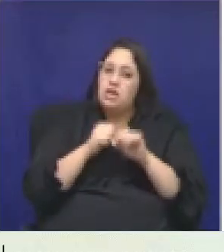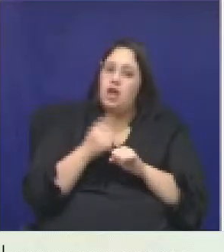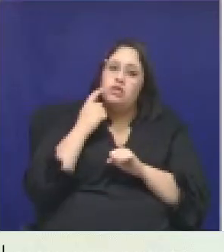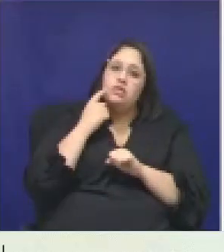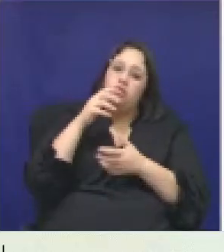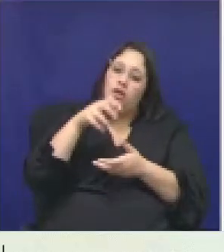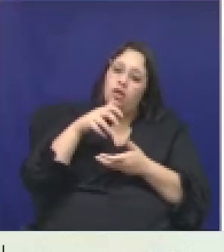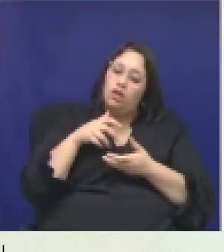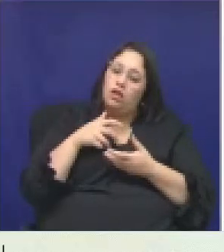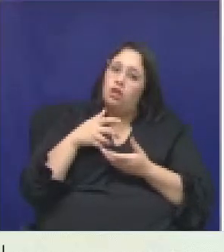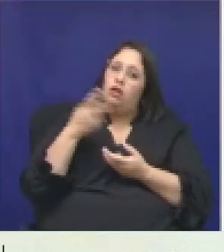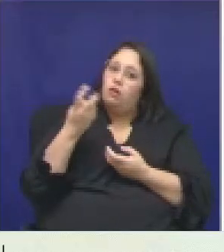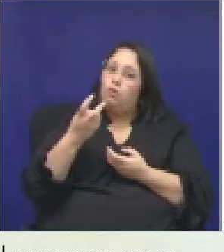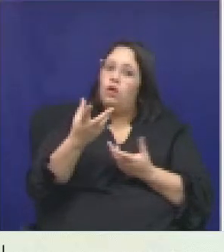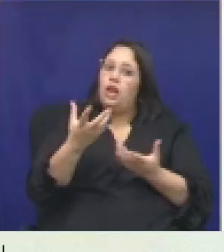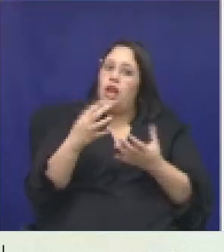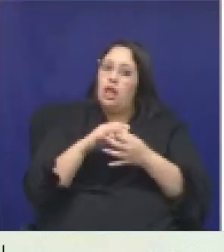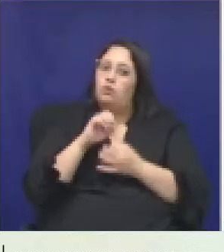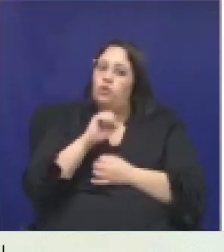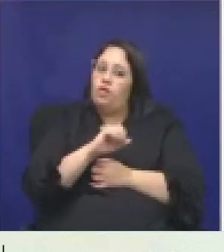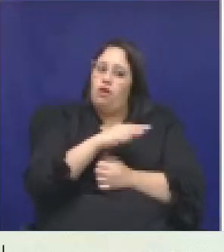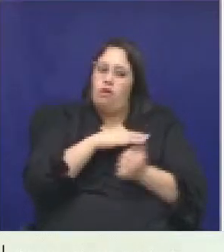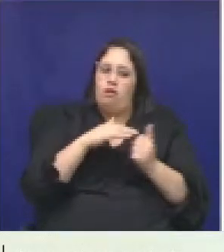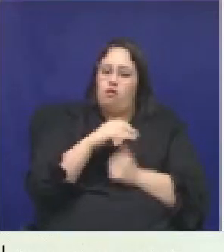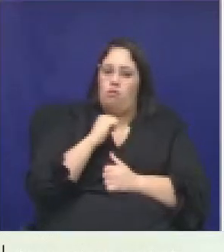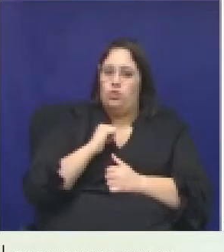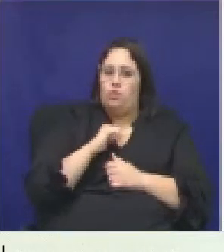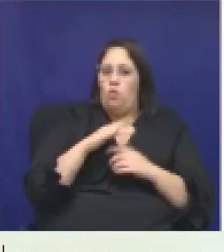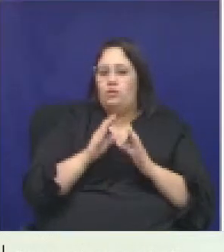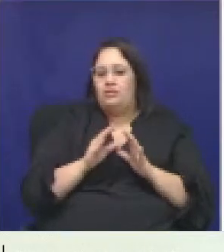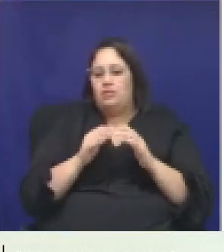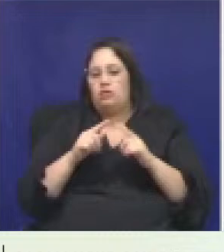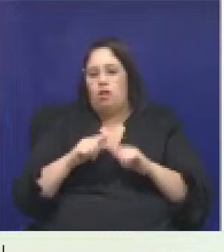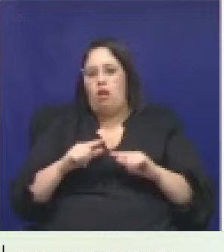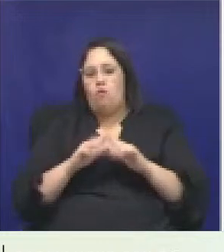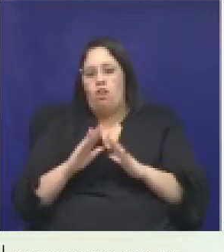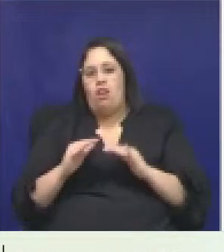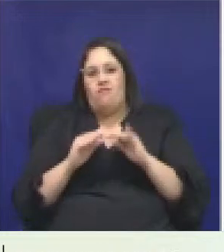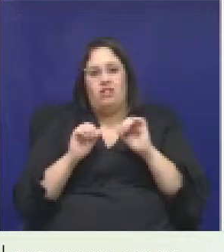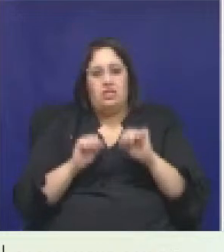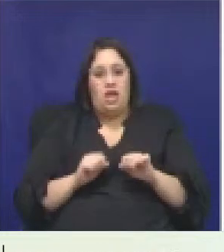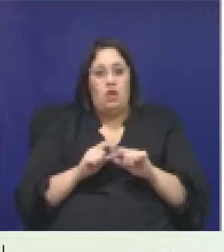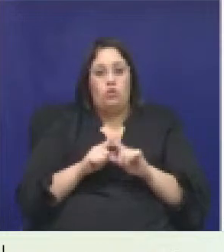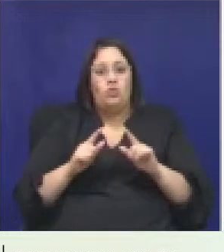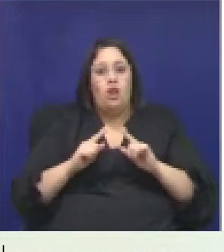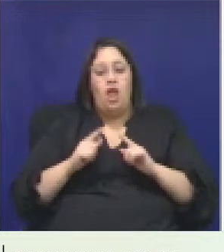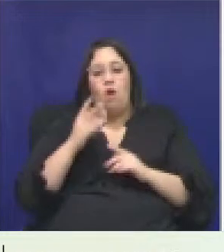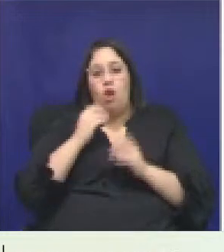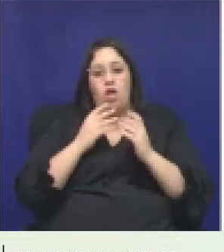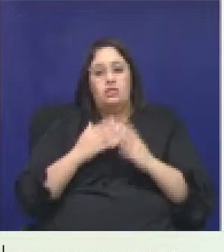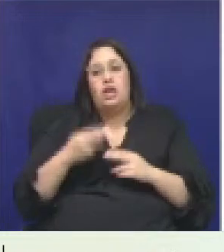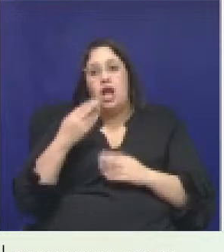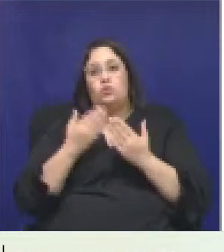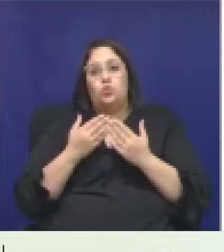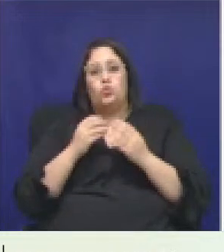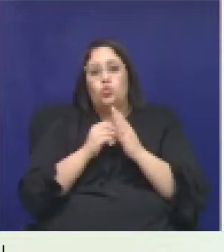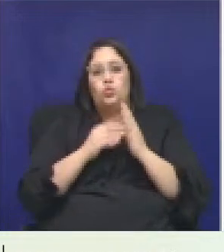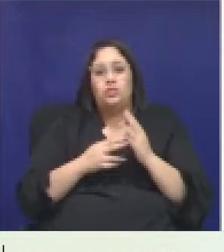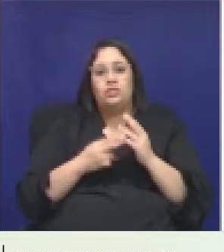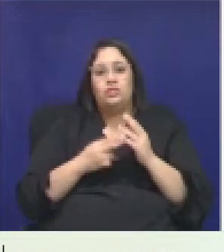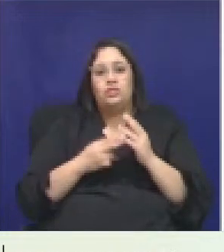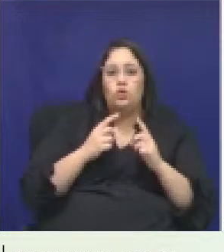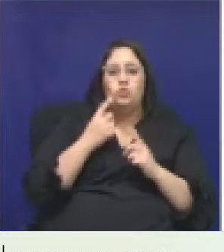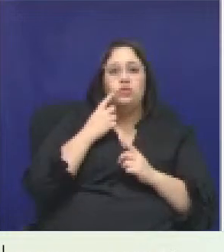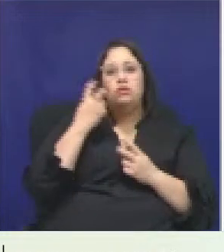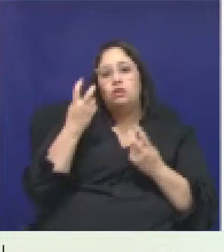extract data that is related to the municipal area or sector at a local level. It must enable learners in high school and students in higher education to